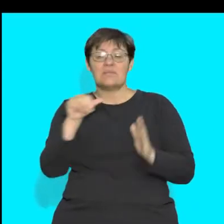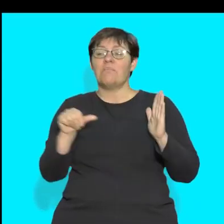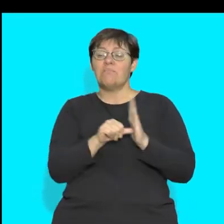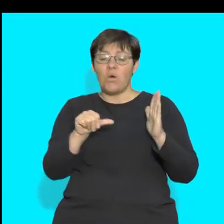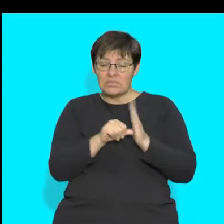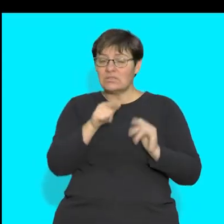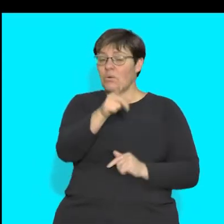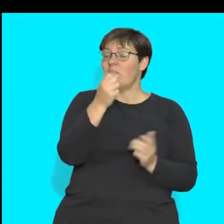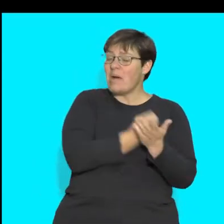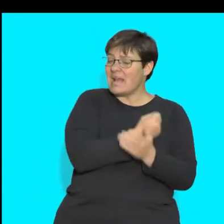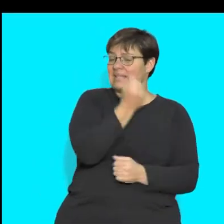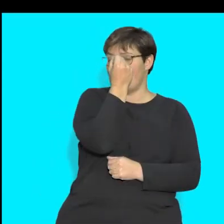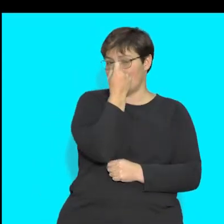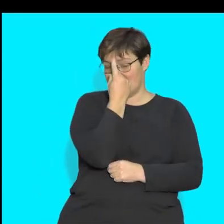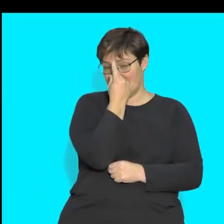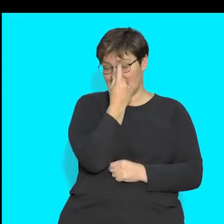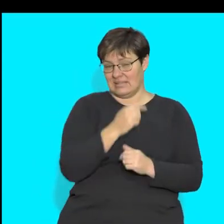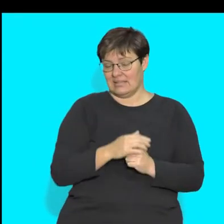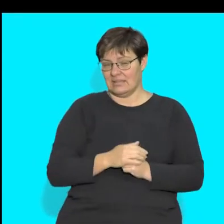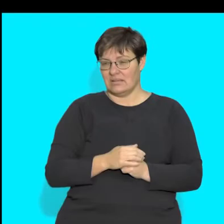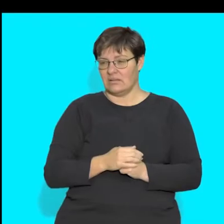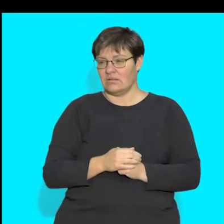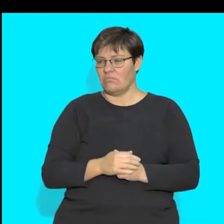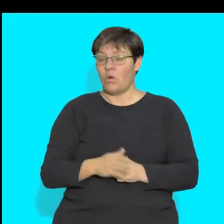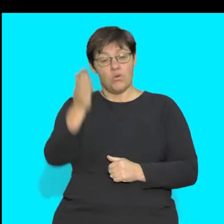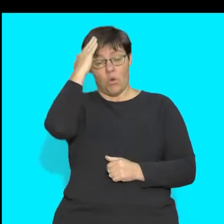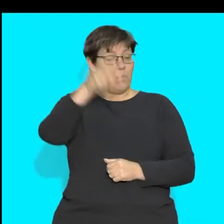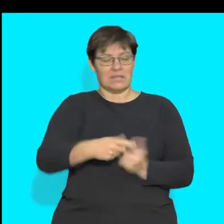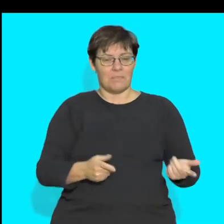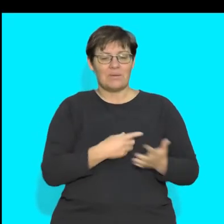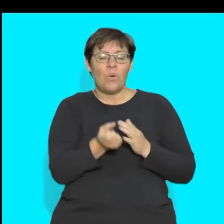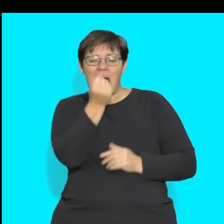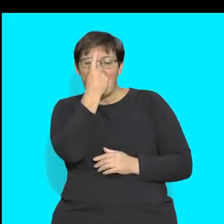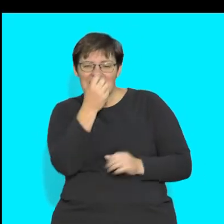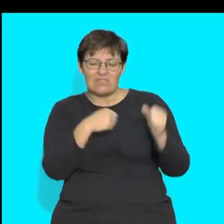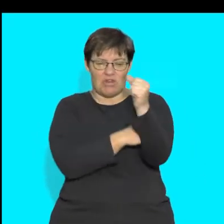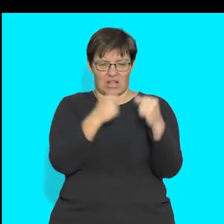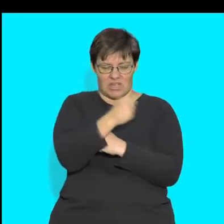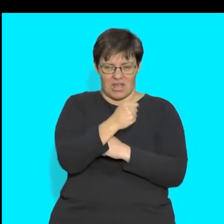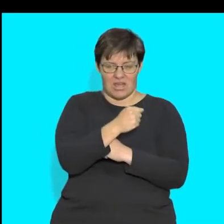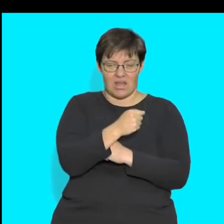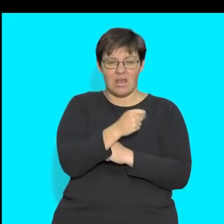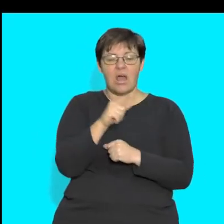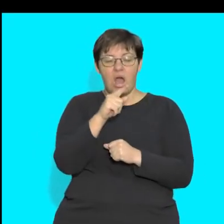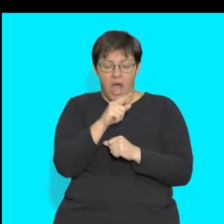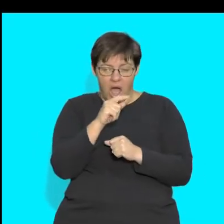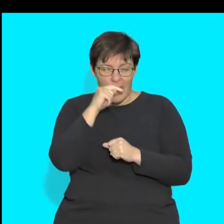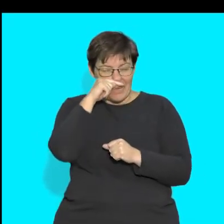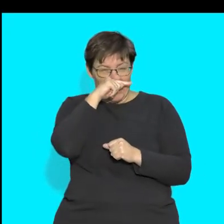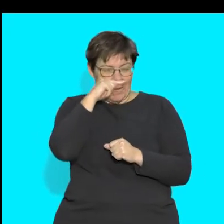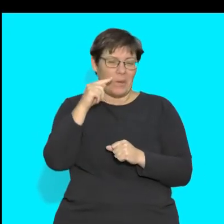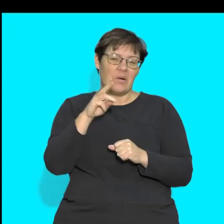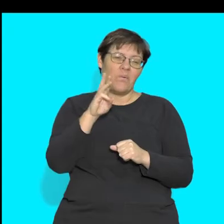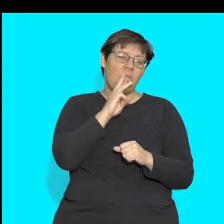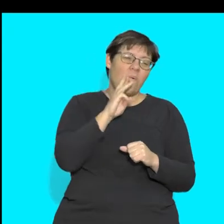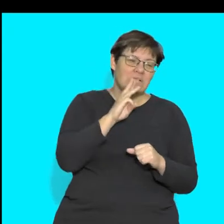to understand, right, as I said, you don't need to know it, but it's going to be this fluid mosaic molecule, and that it wants